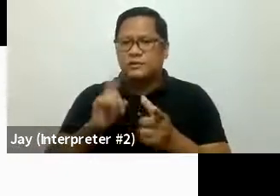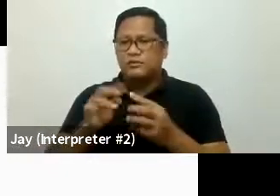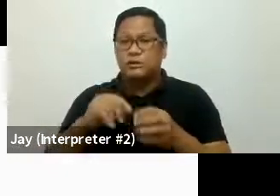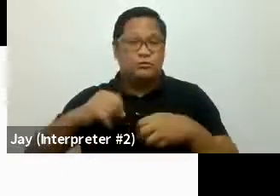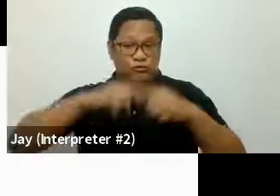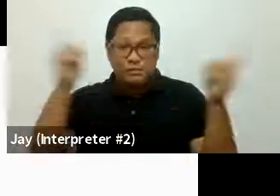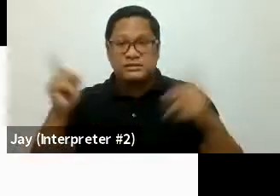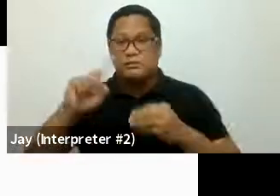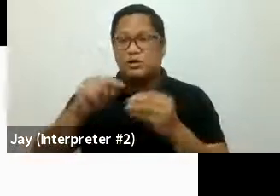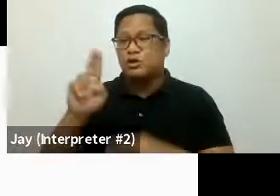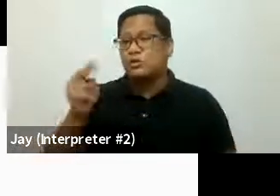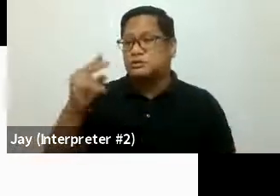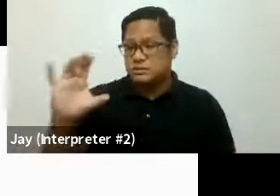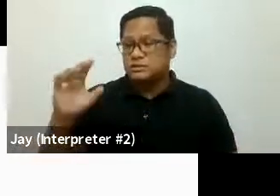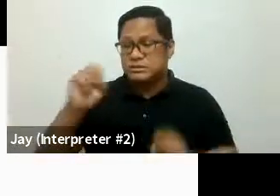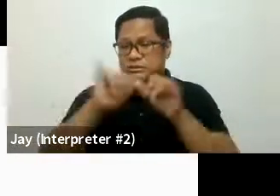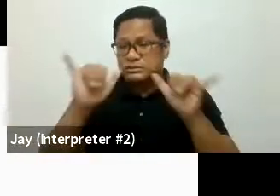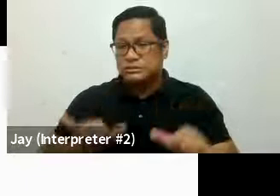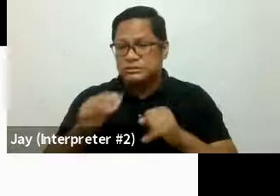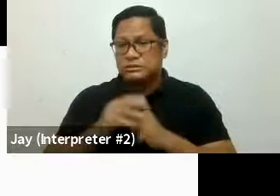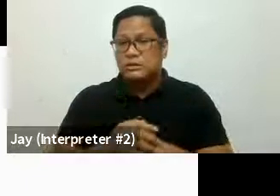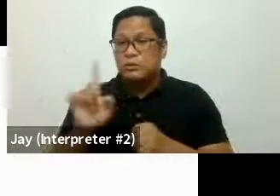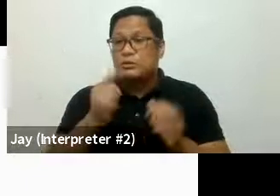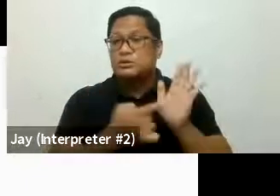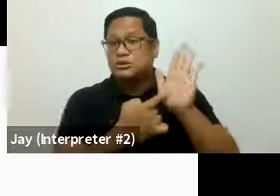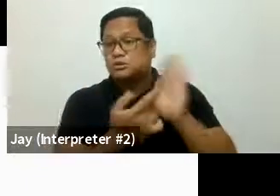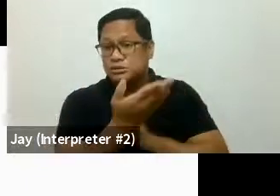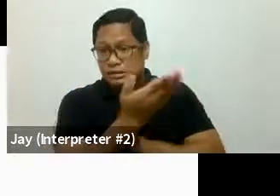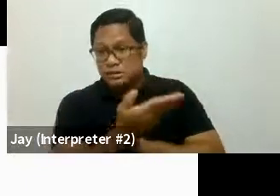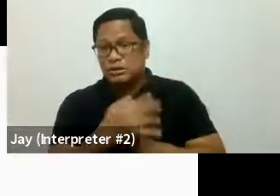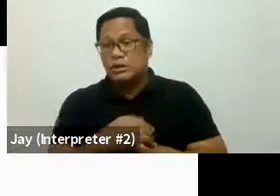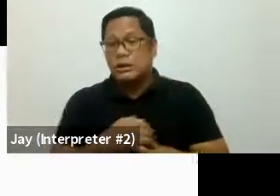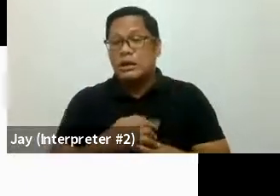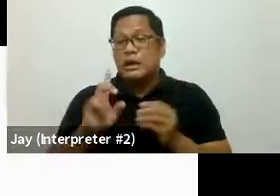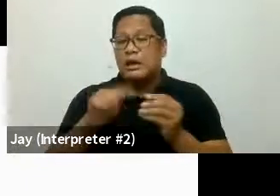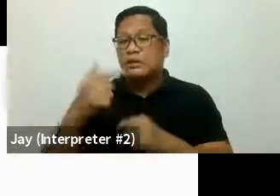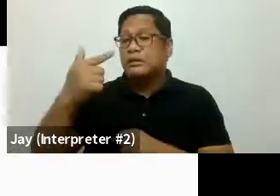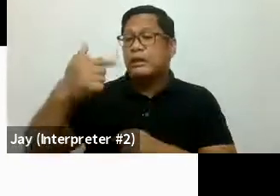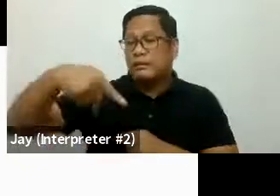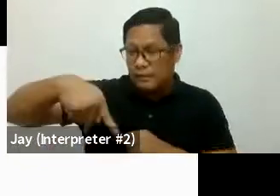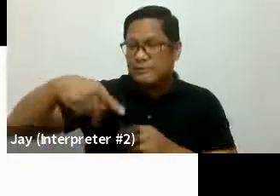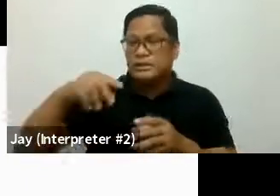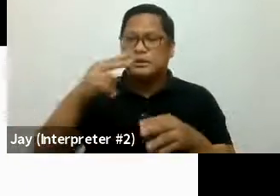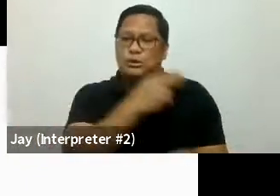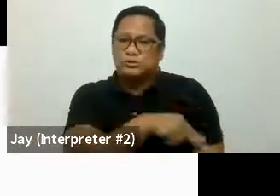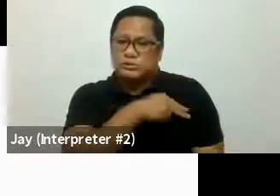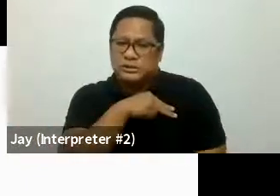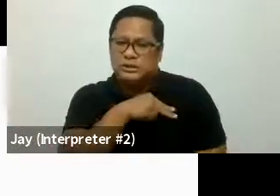this emphasized, I think, the point that Val was trying to show when he talks about the gaps in hospitals in the Philippines.